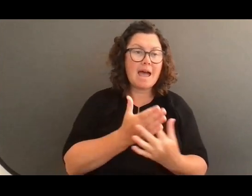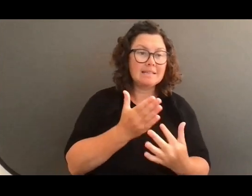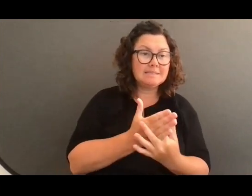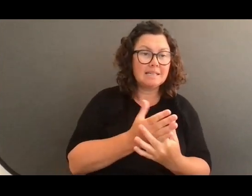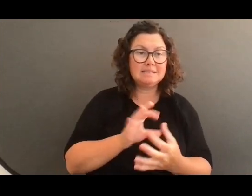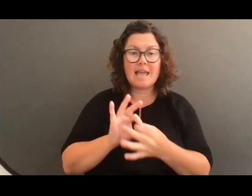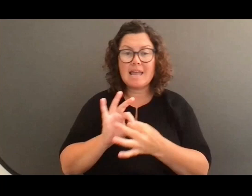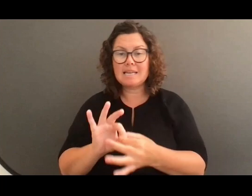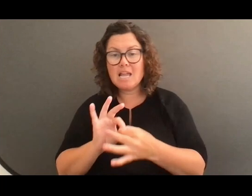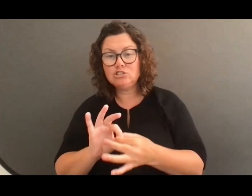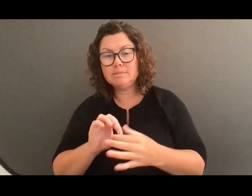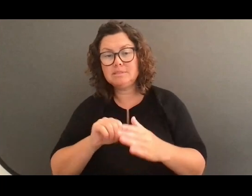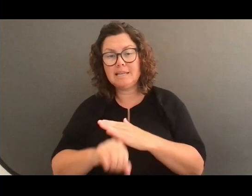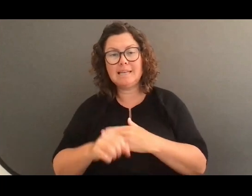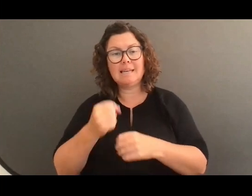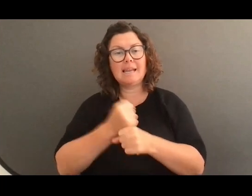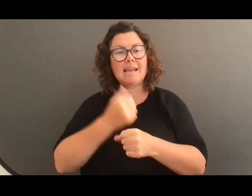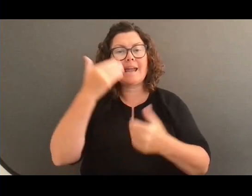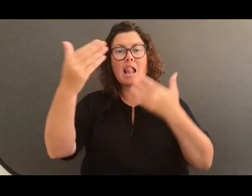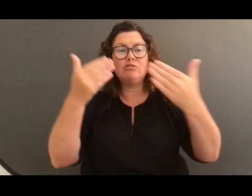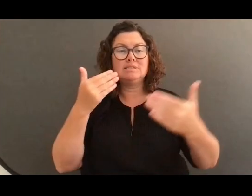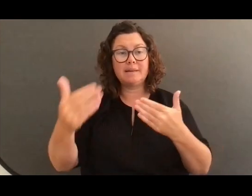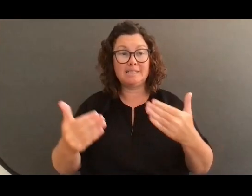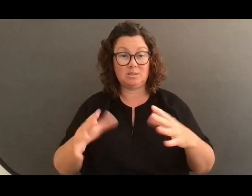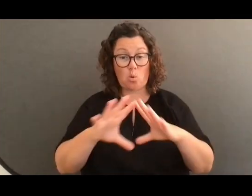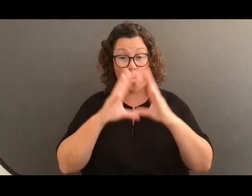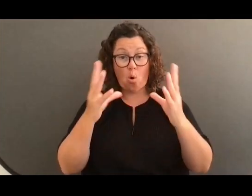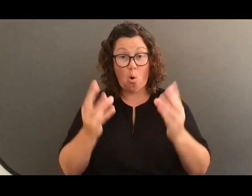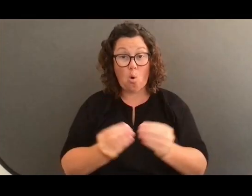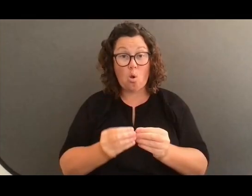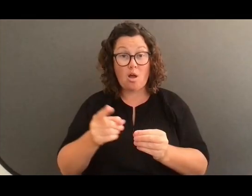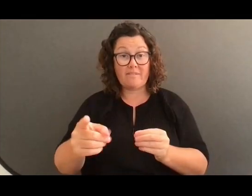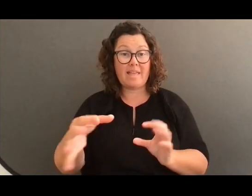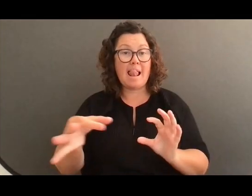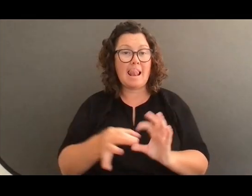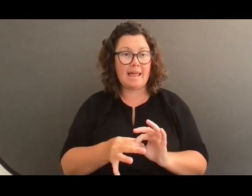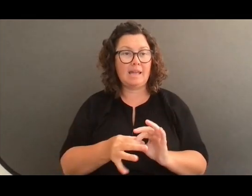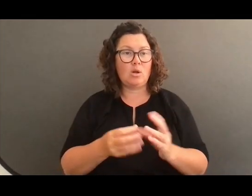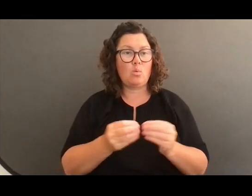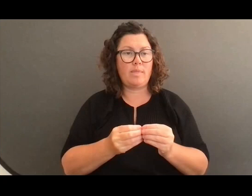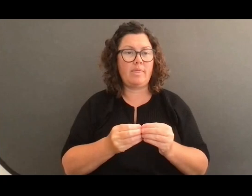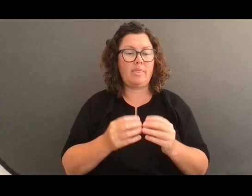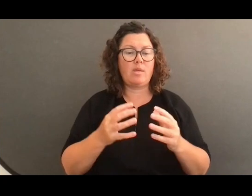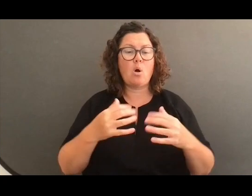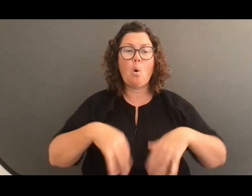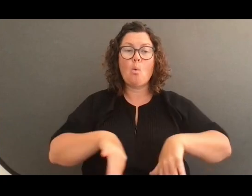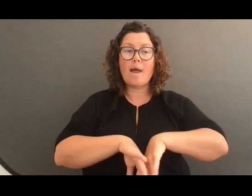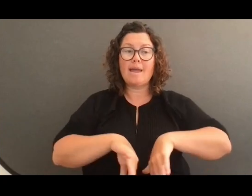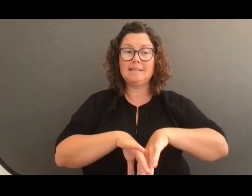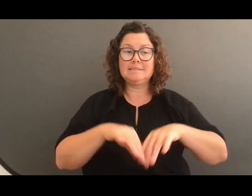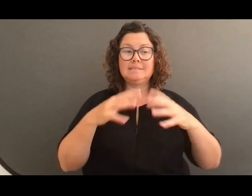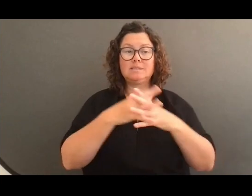all really link to what's happening in the waste to art space. And